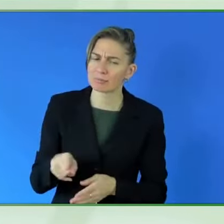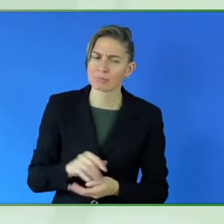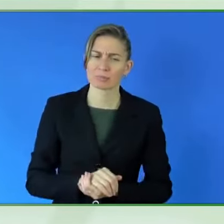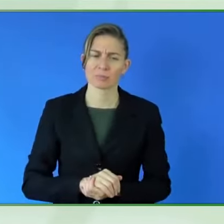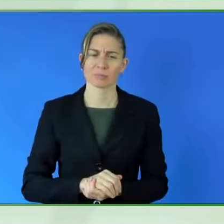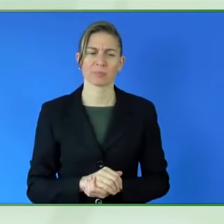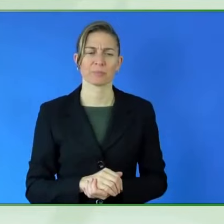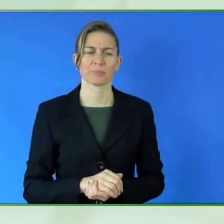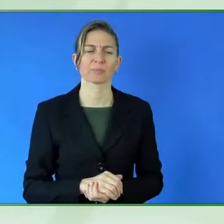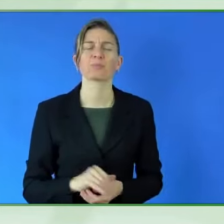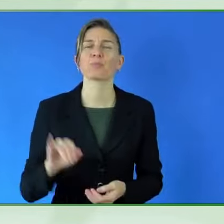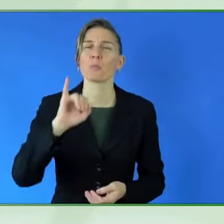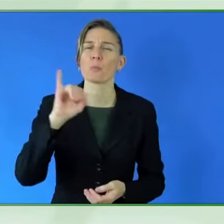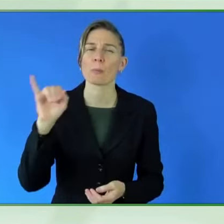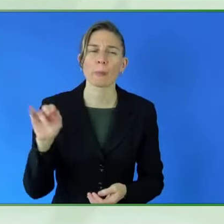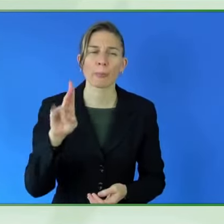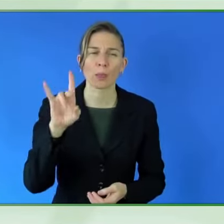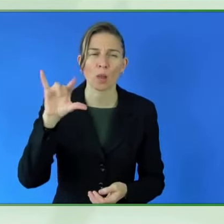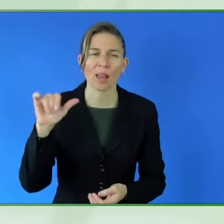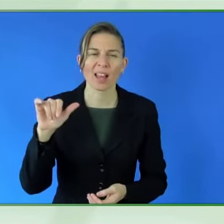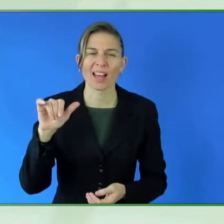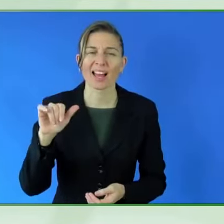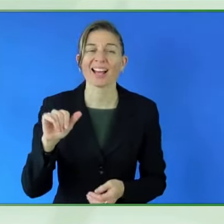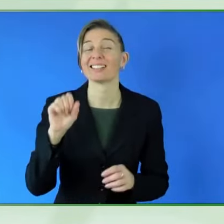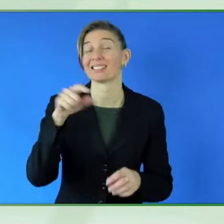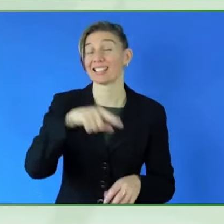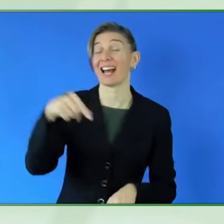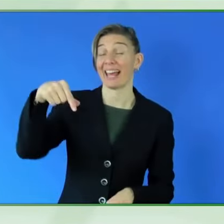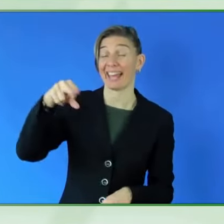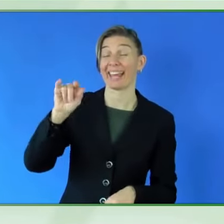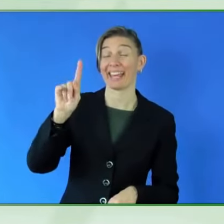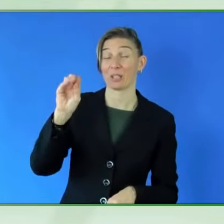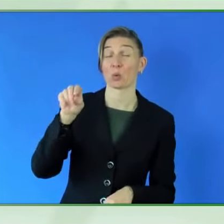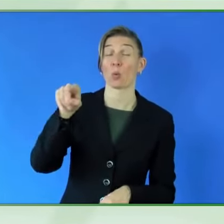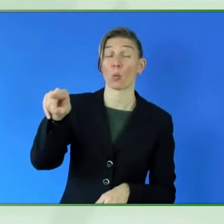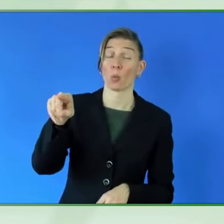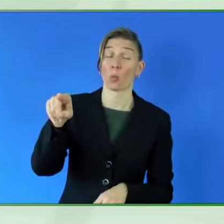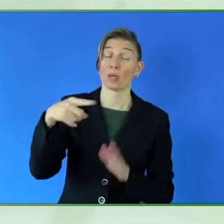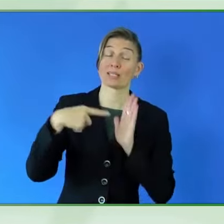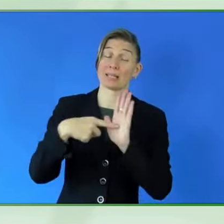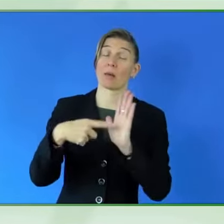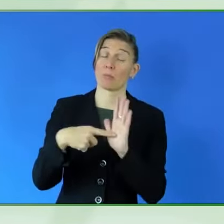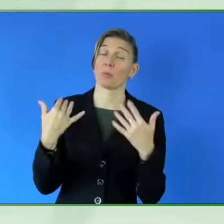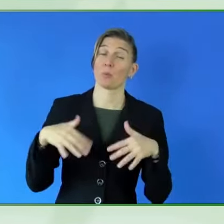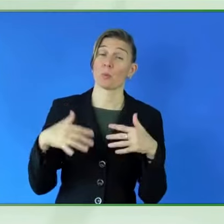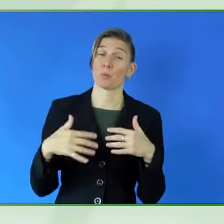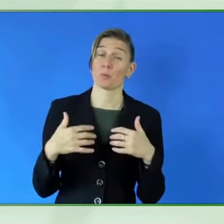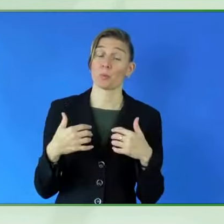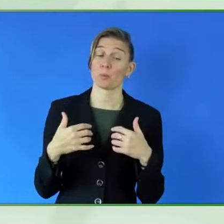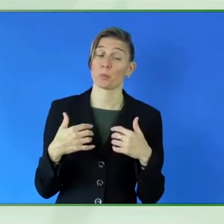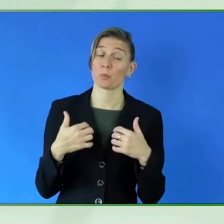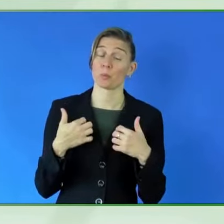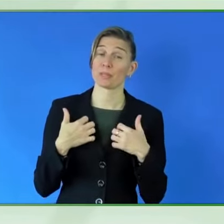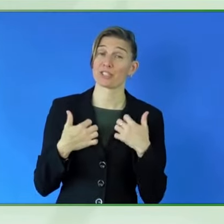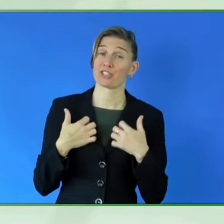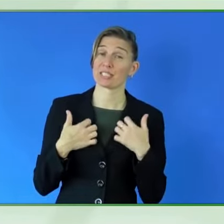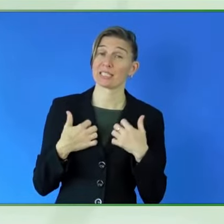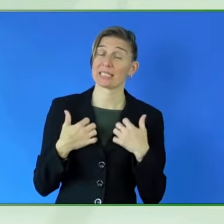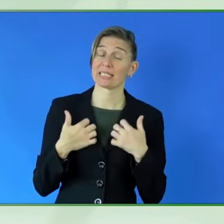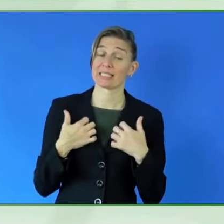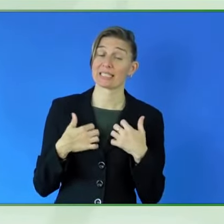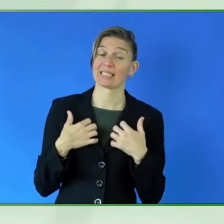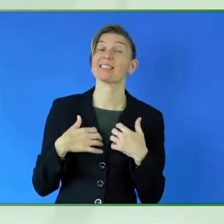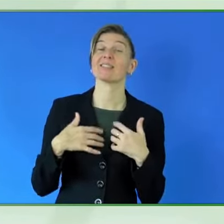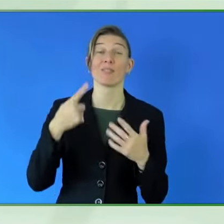the example of Quito is very interesting with, of course, engagement of the universities and